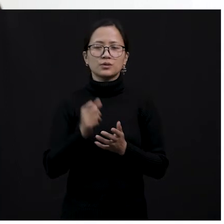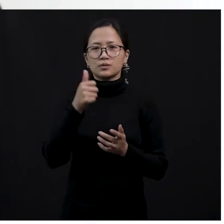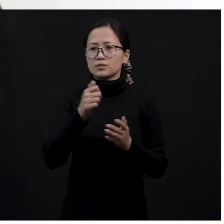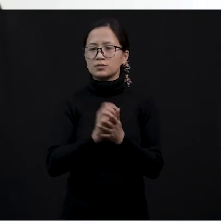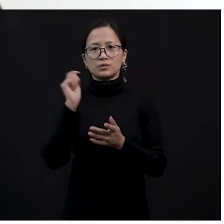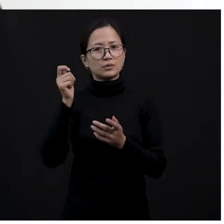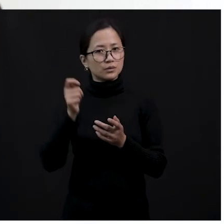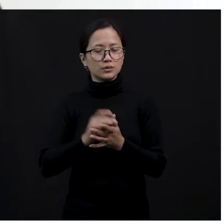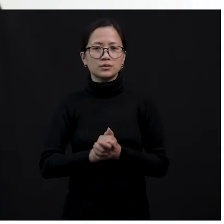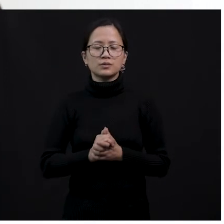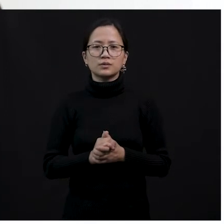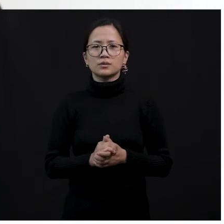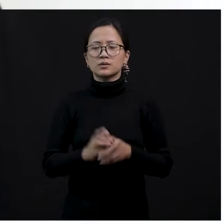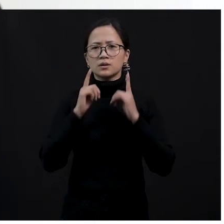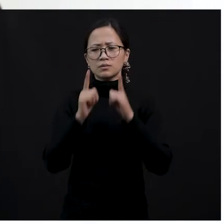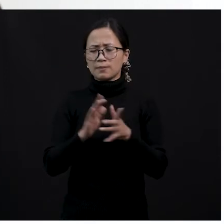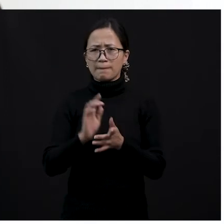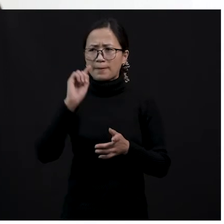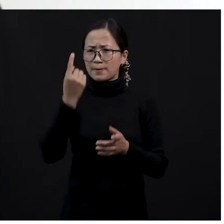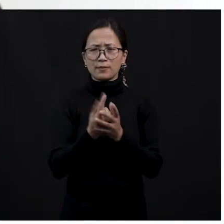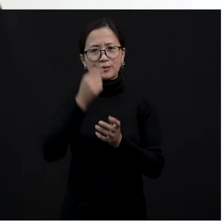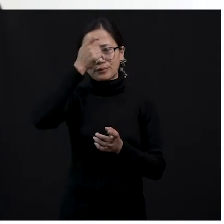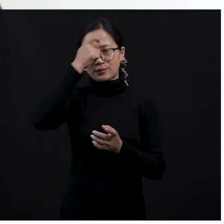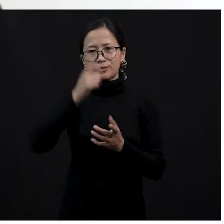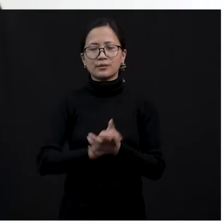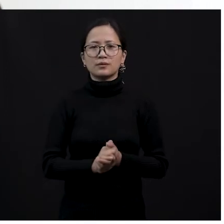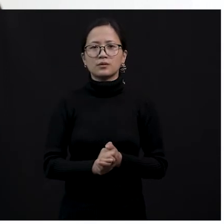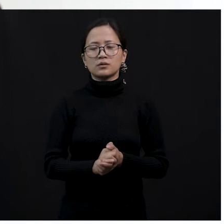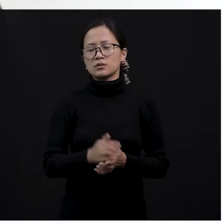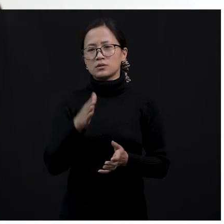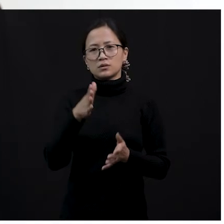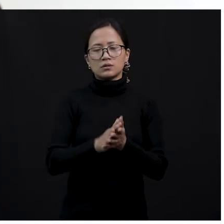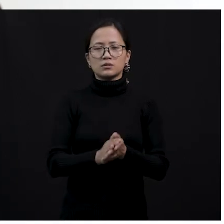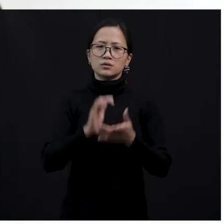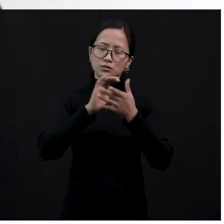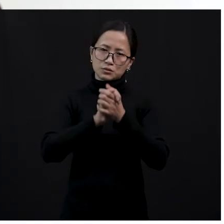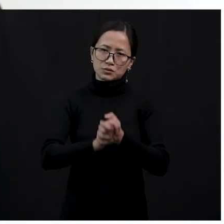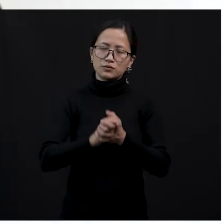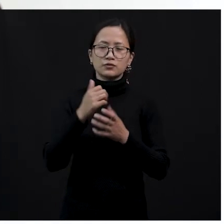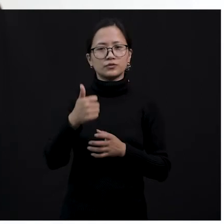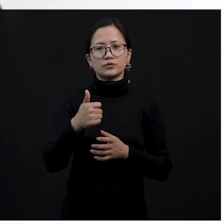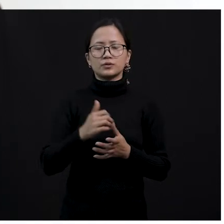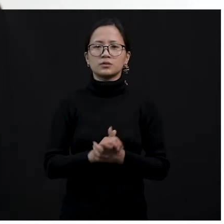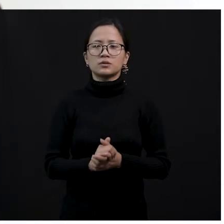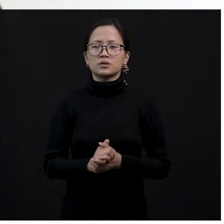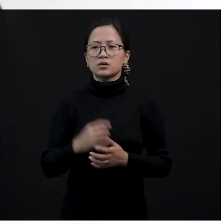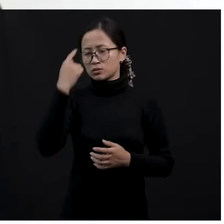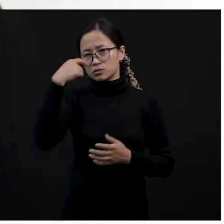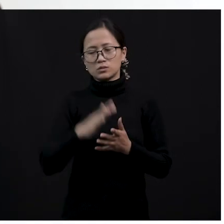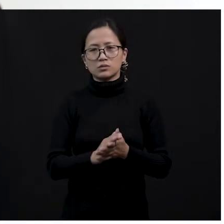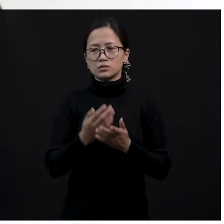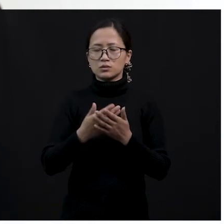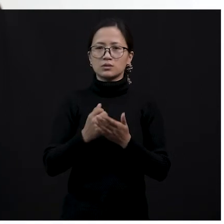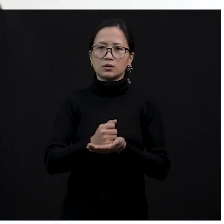good worker, but his only problem is that he is not a good friend. He's not a friend who usually